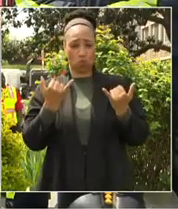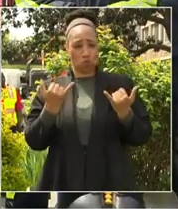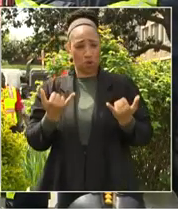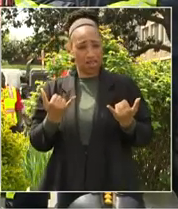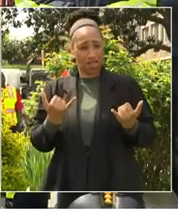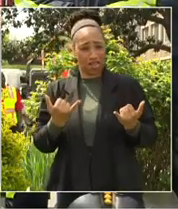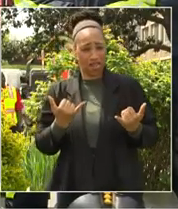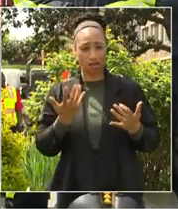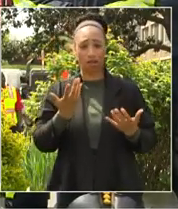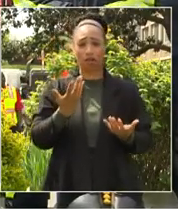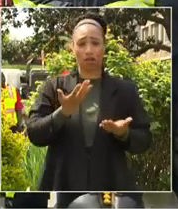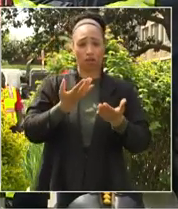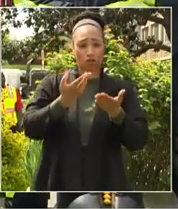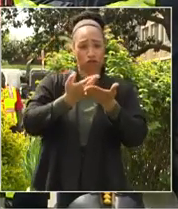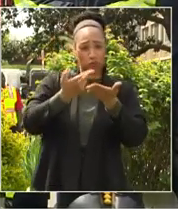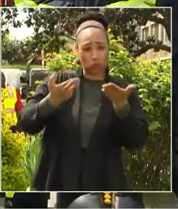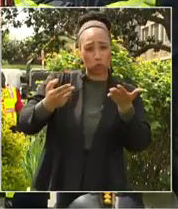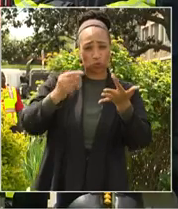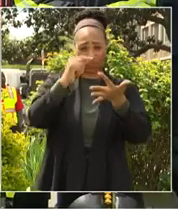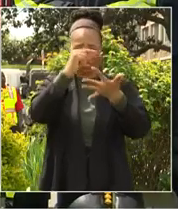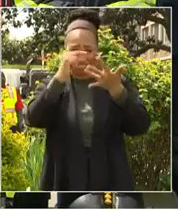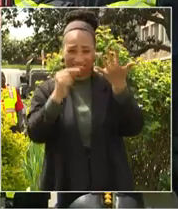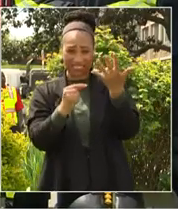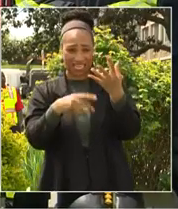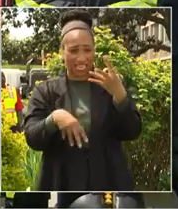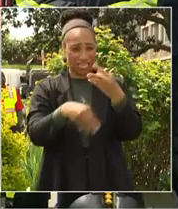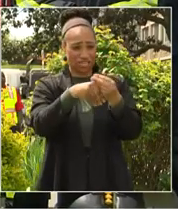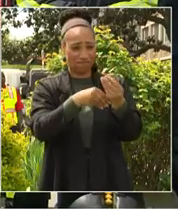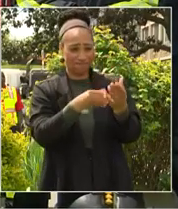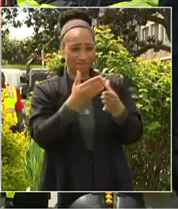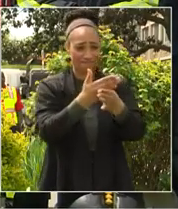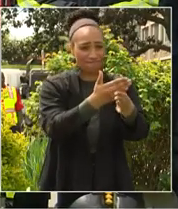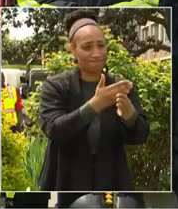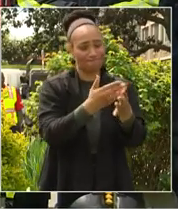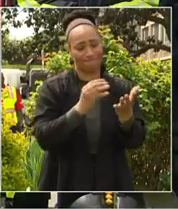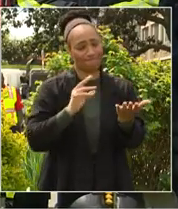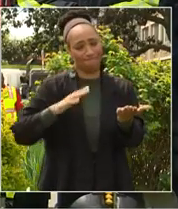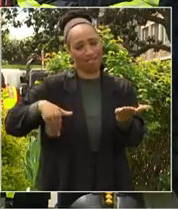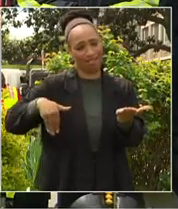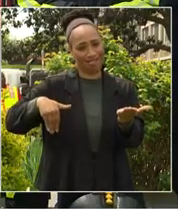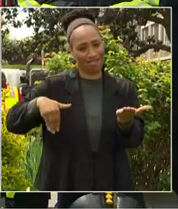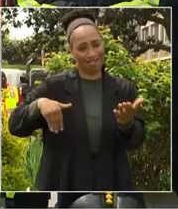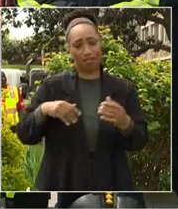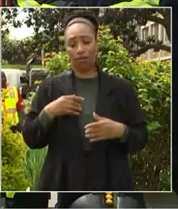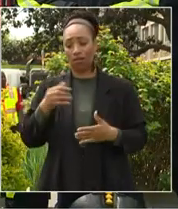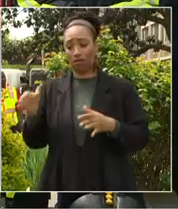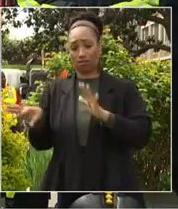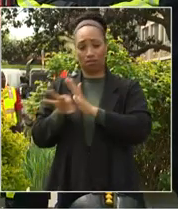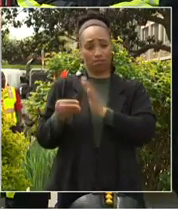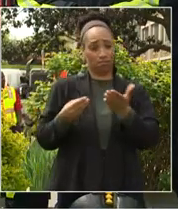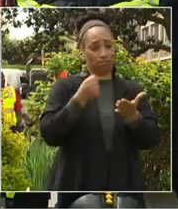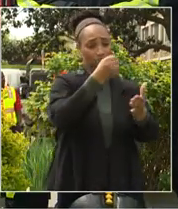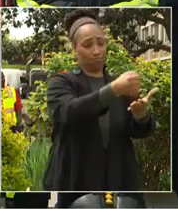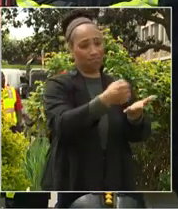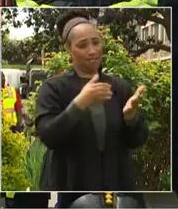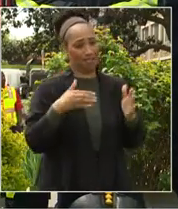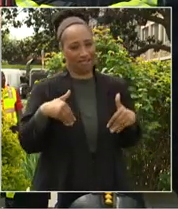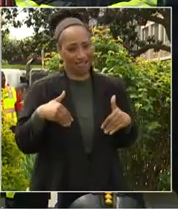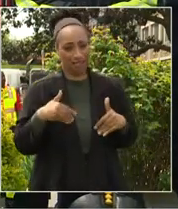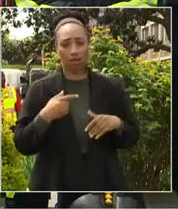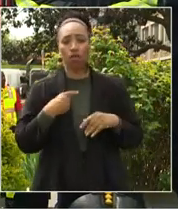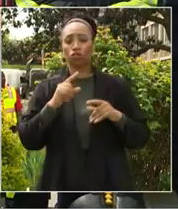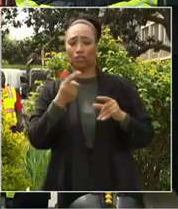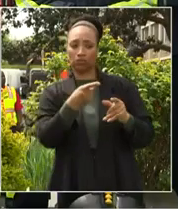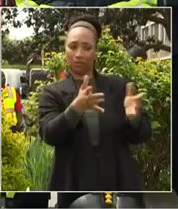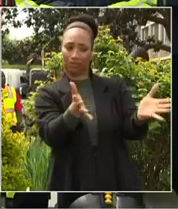those areas has not been identified or provided, and we're going to continue to encourage